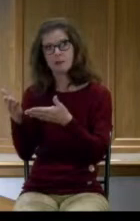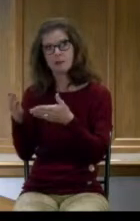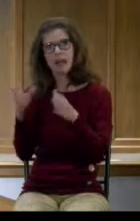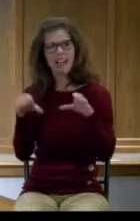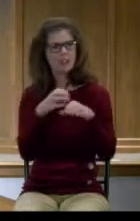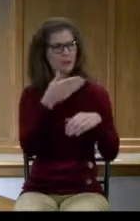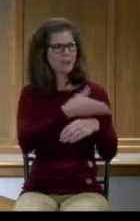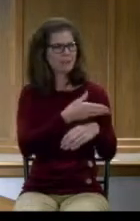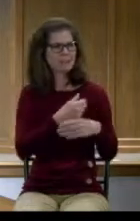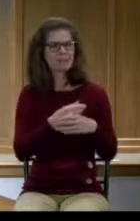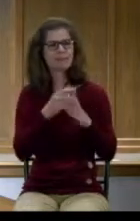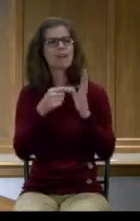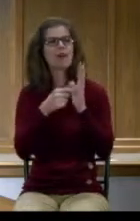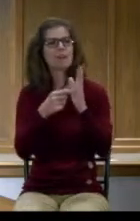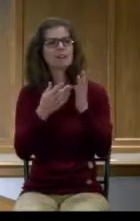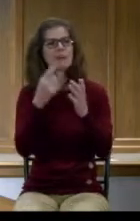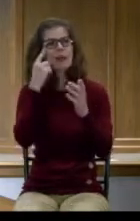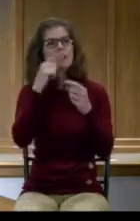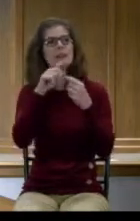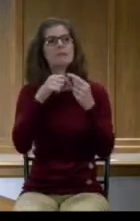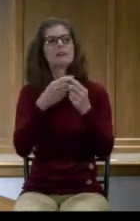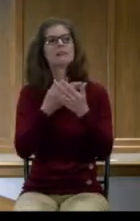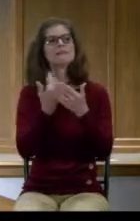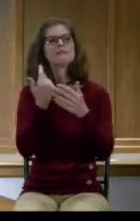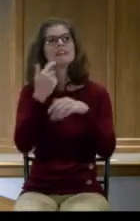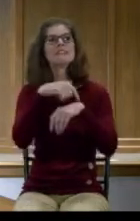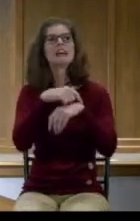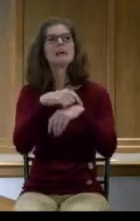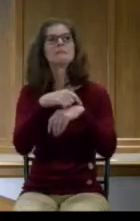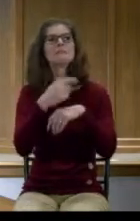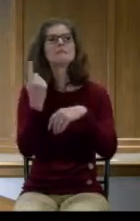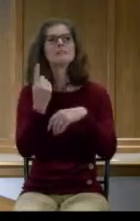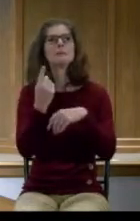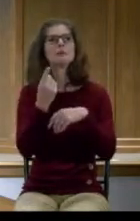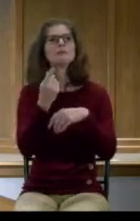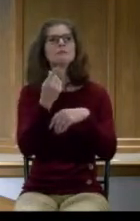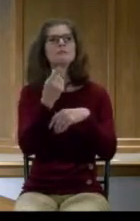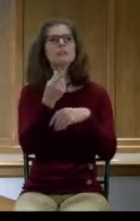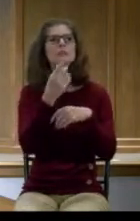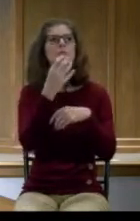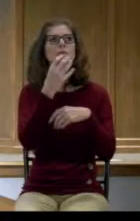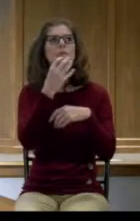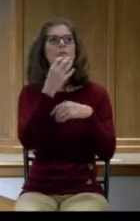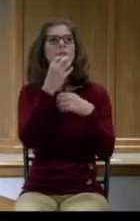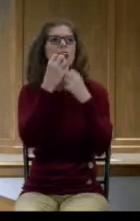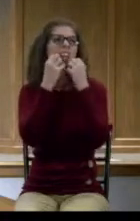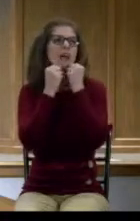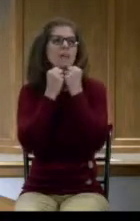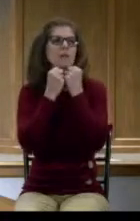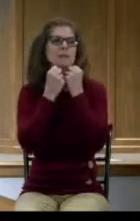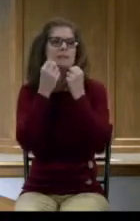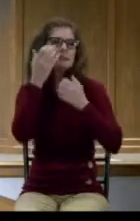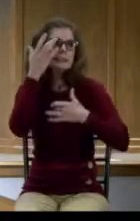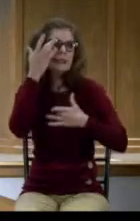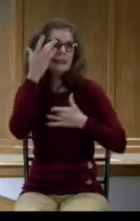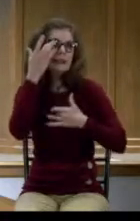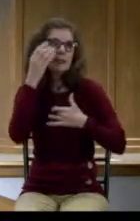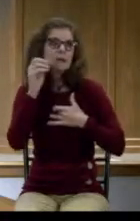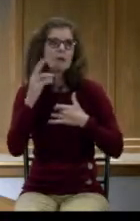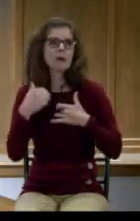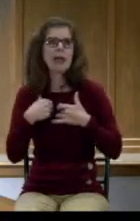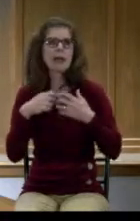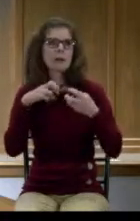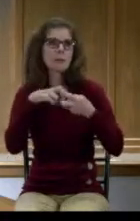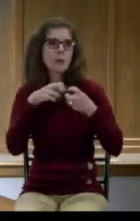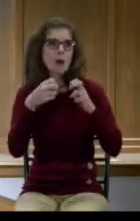So for easy example here, like, think about the last time someone you love was sick or they had a problem. How